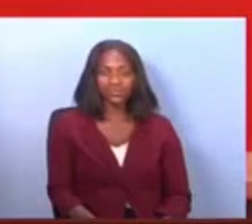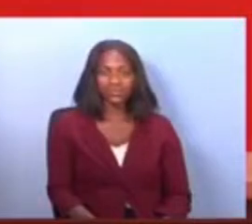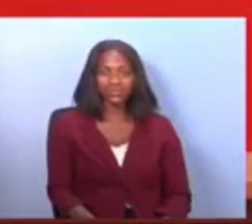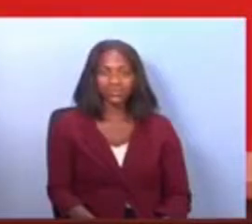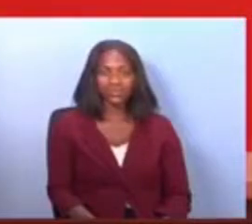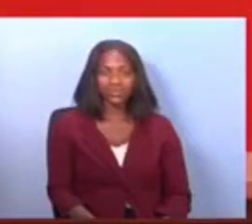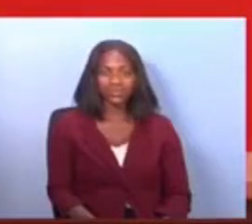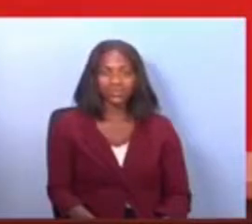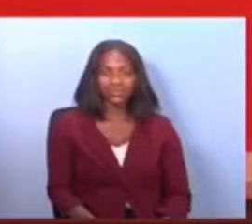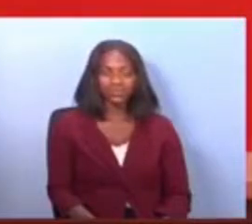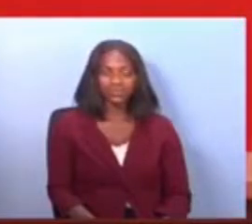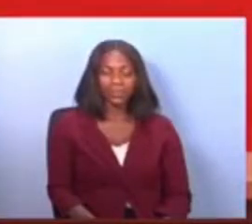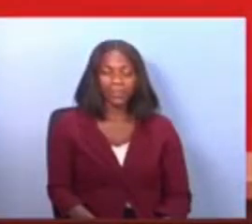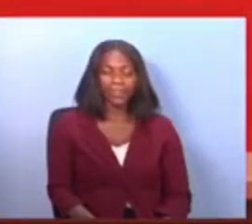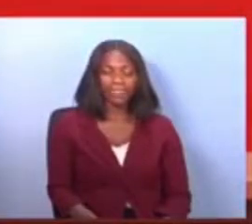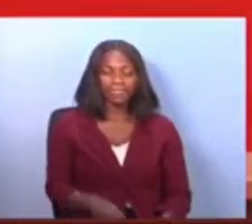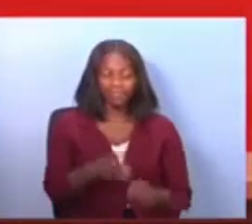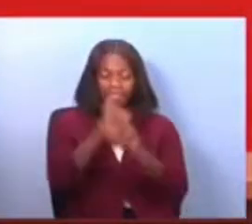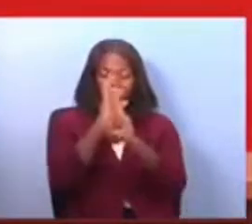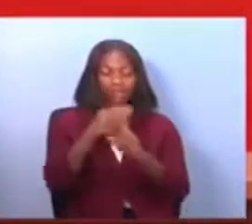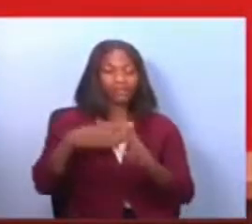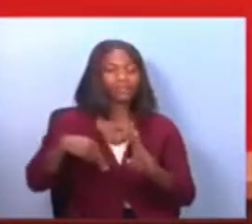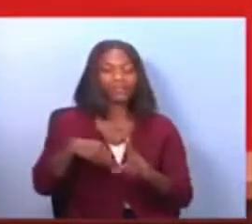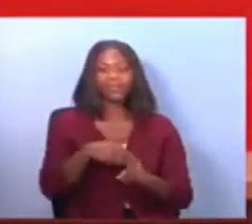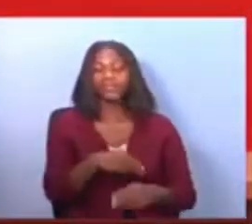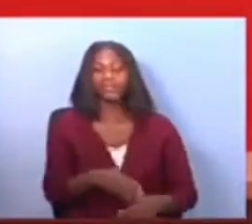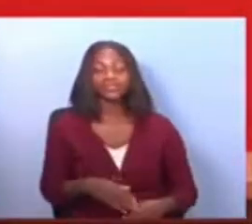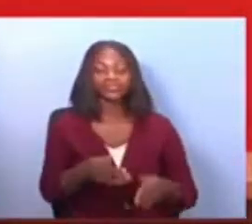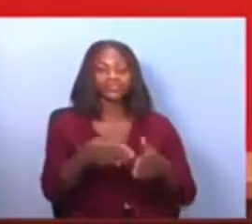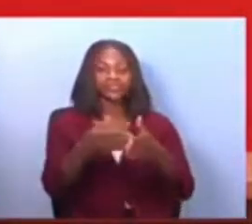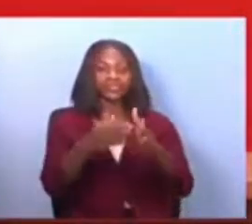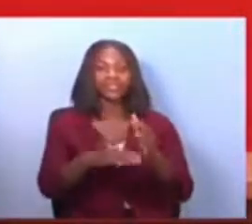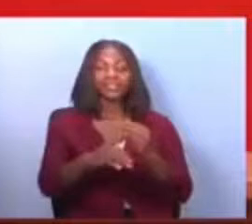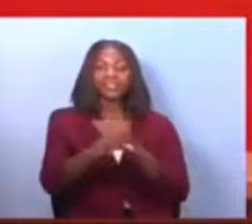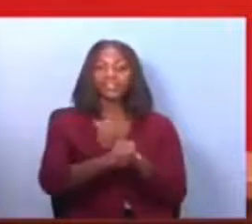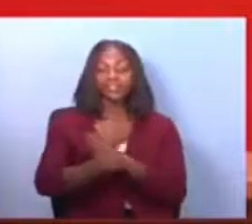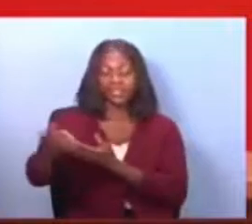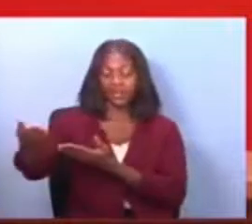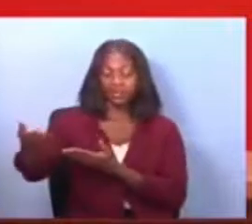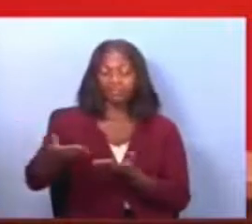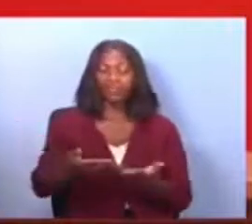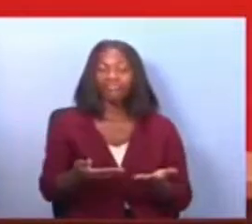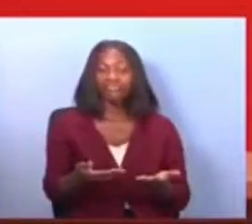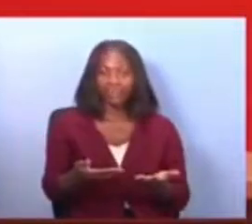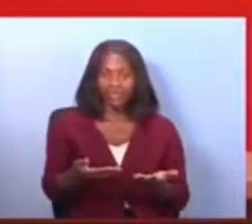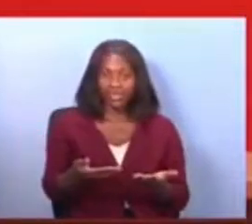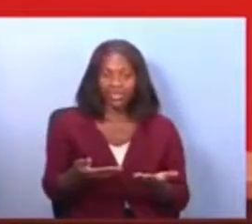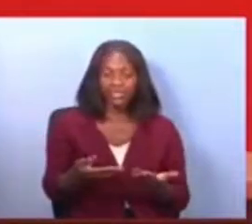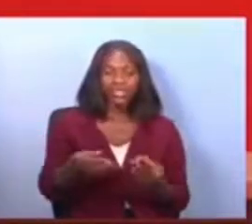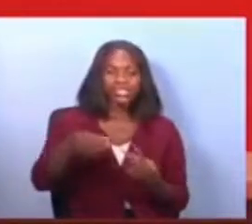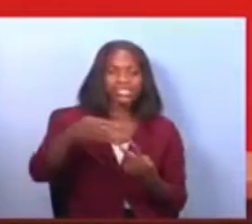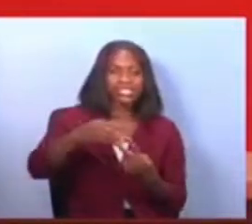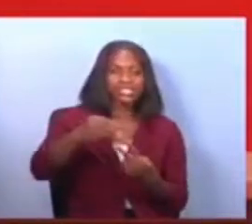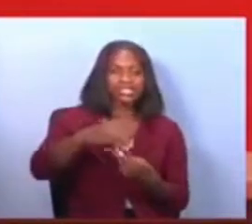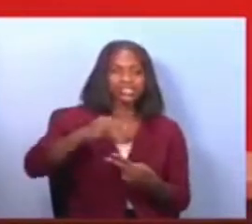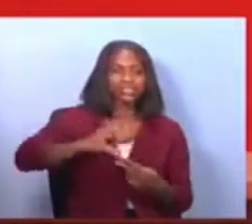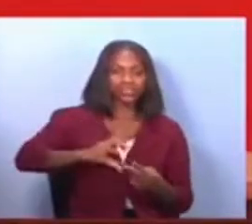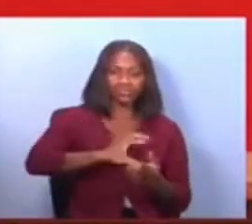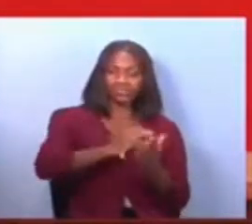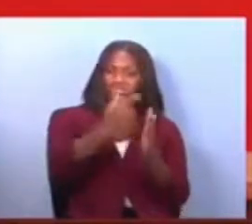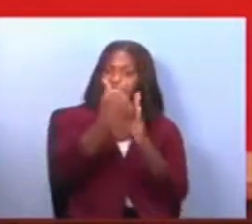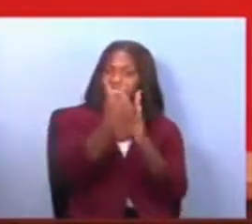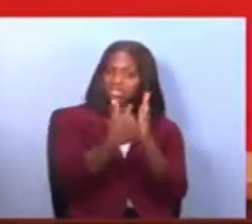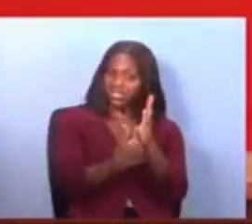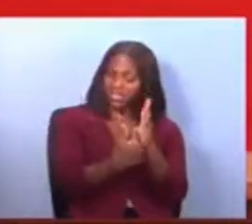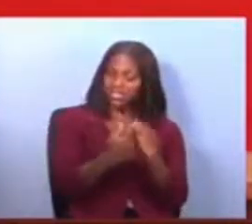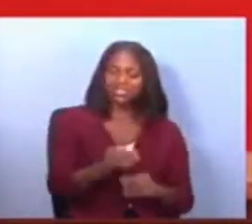Honorable Member, the leadership of the committee, the leadership has brought the membership of the selection committee. But when